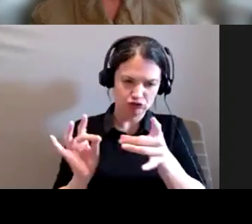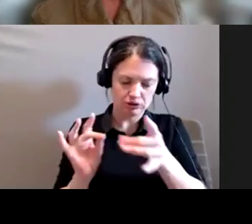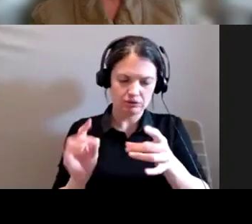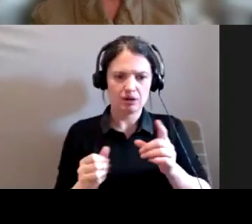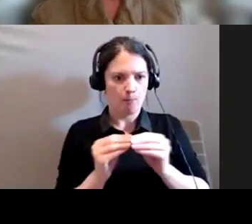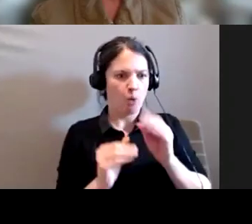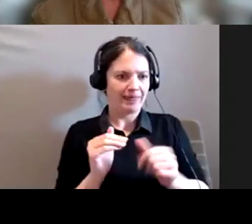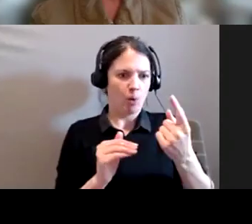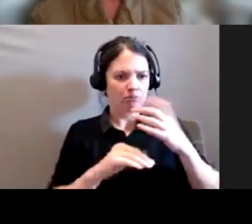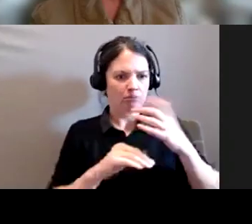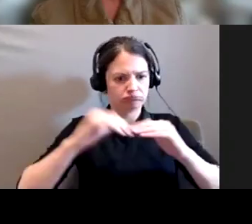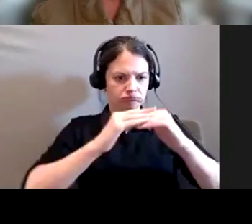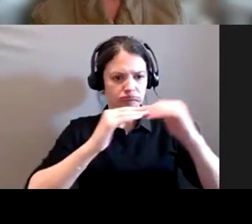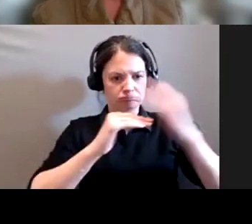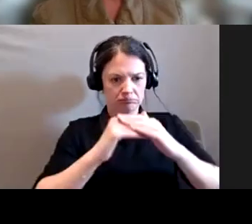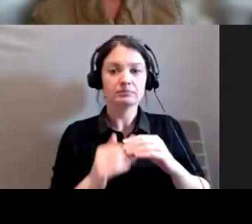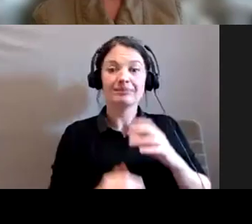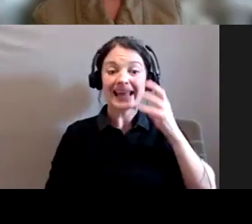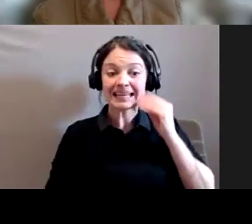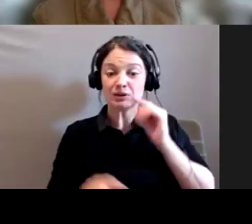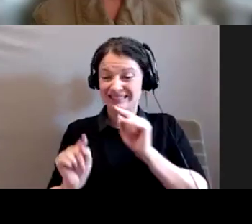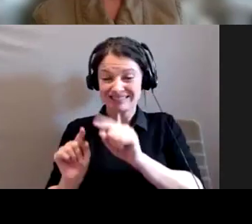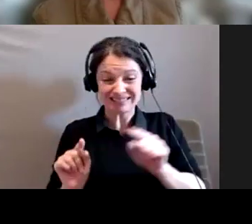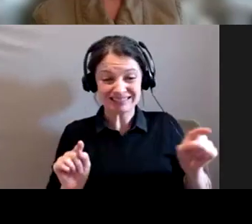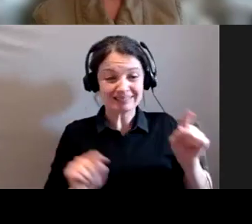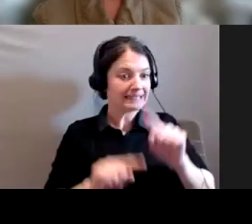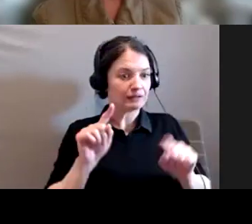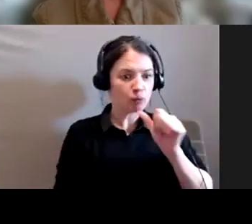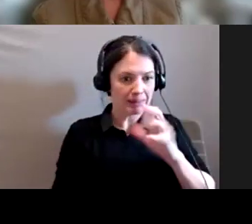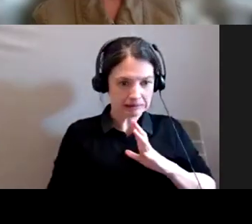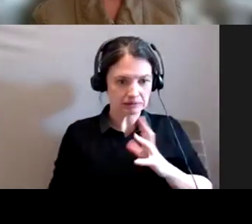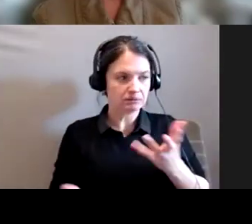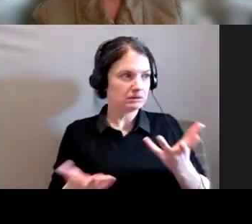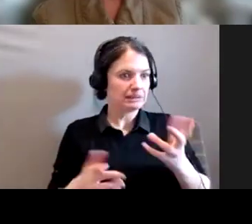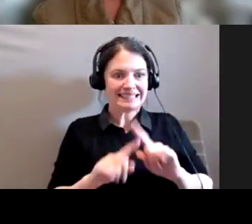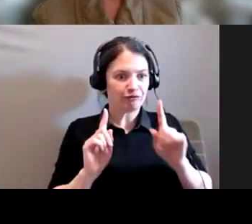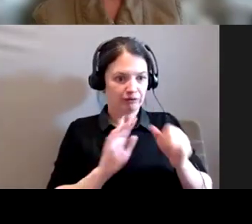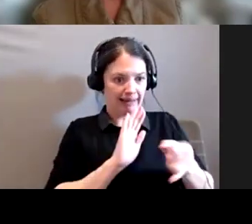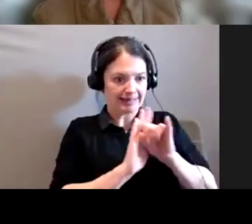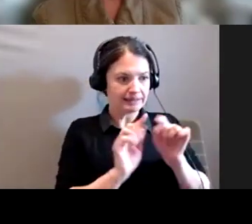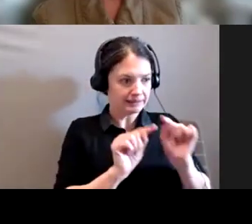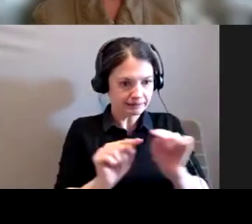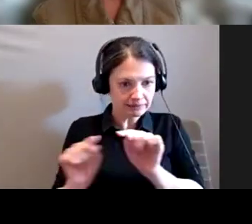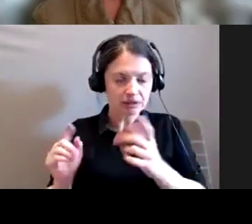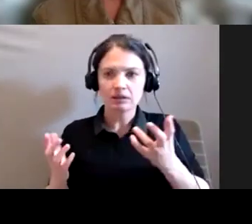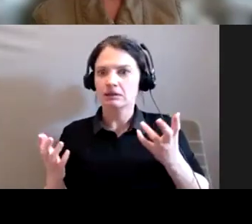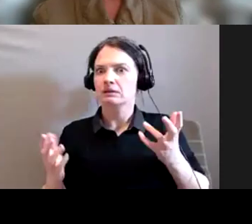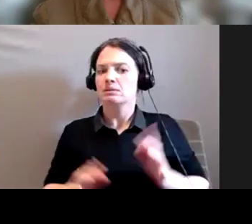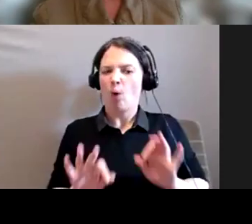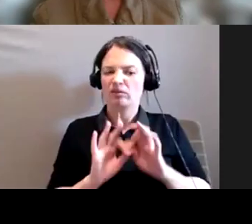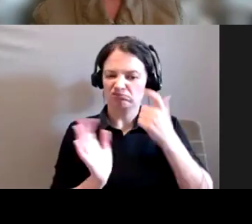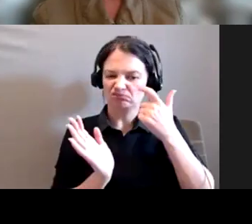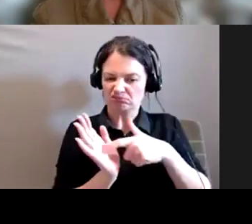said, the experiences that different women from, for example, different intersecting identities would have is quite